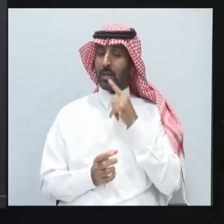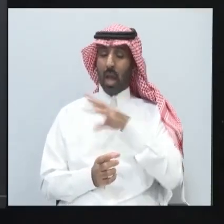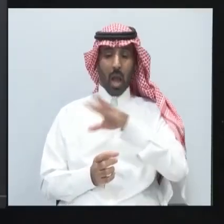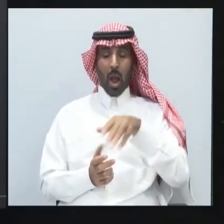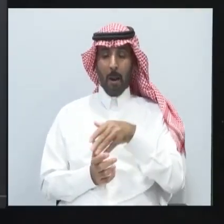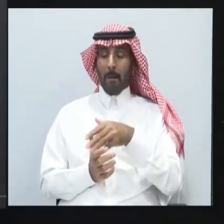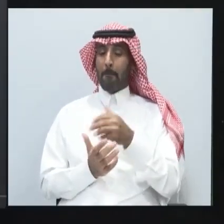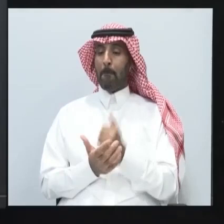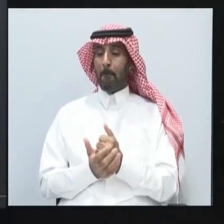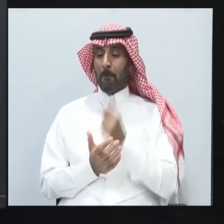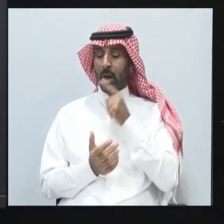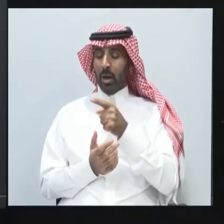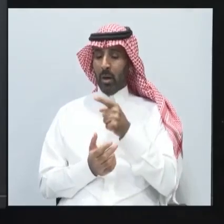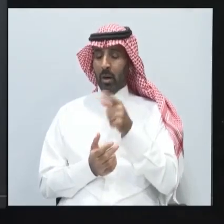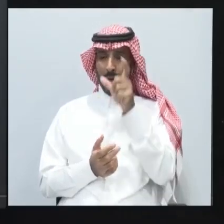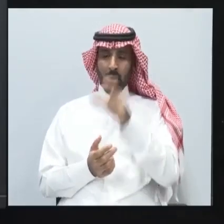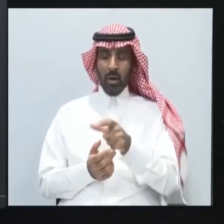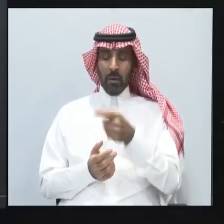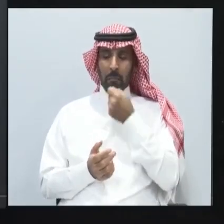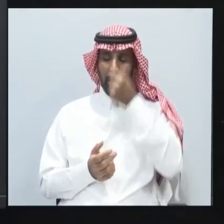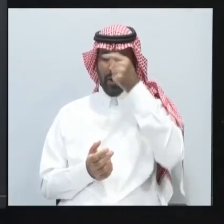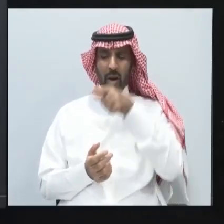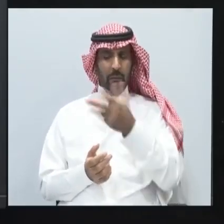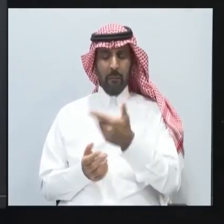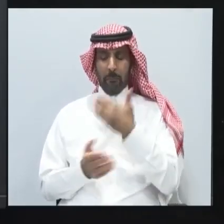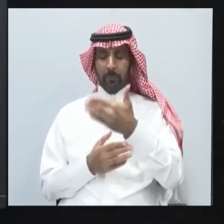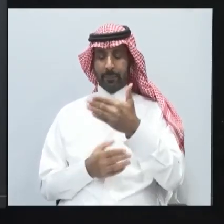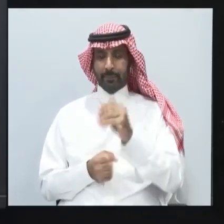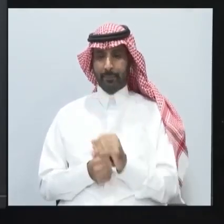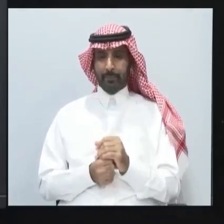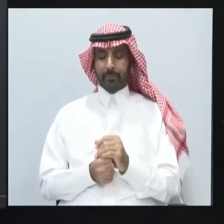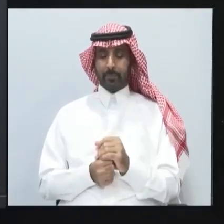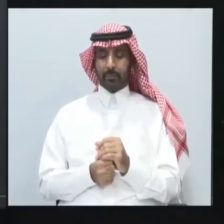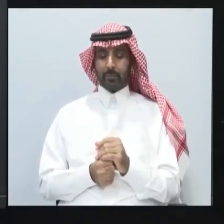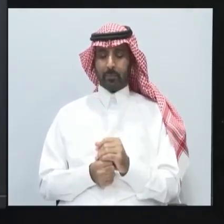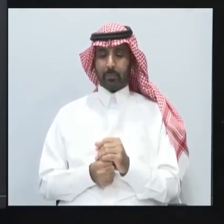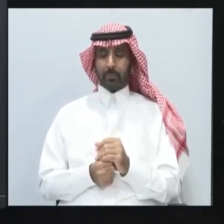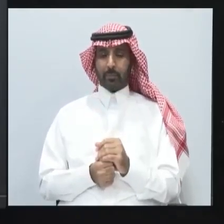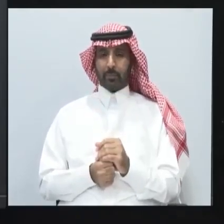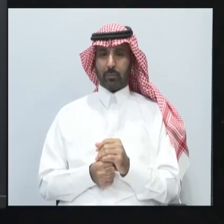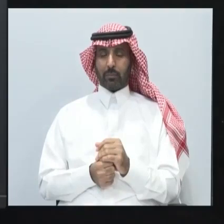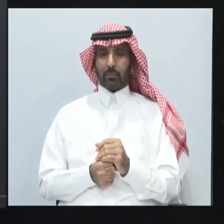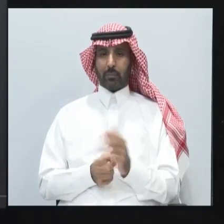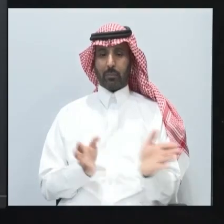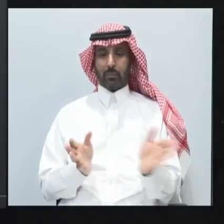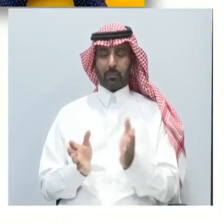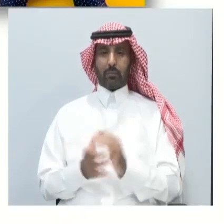special characteristics about this person to apply when you describe this personality in the descriptive essay.